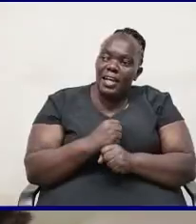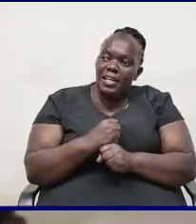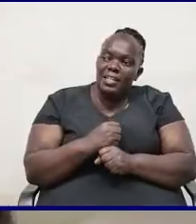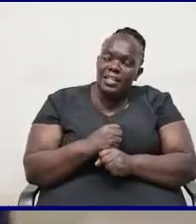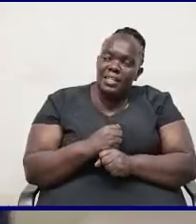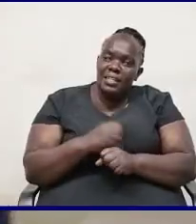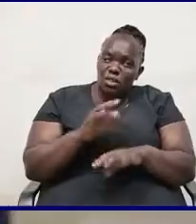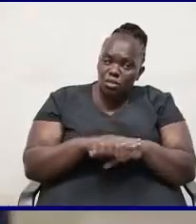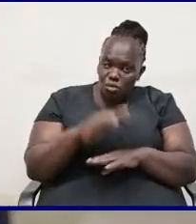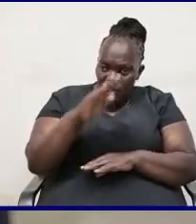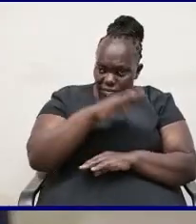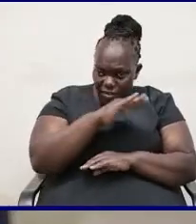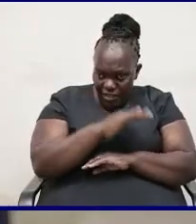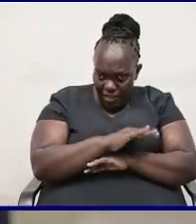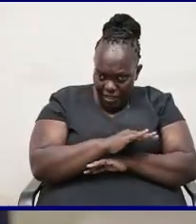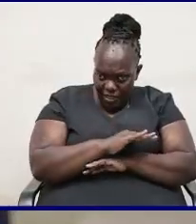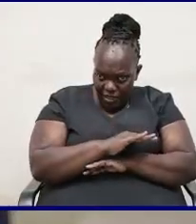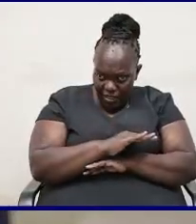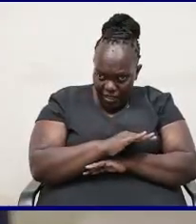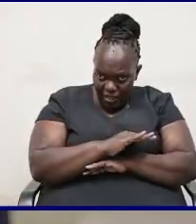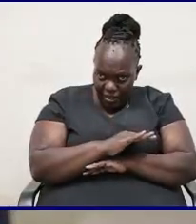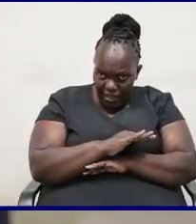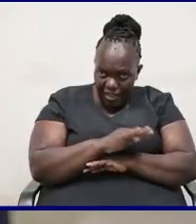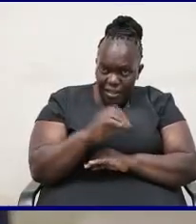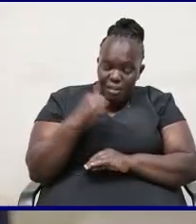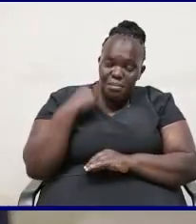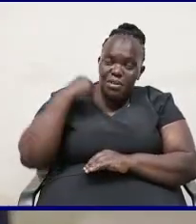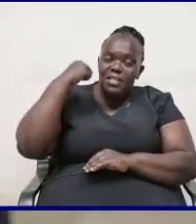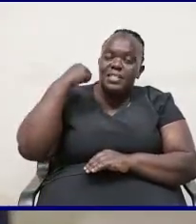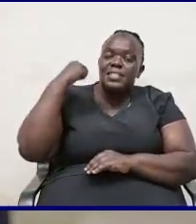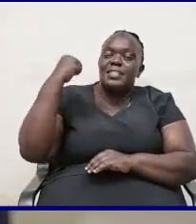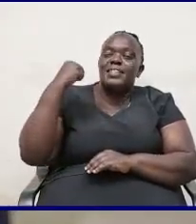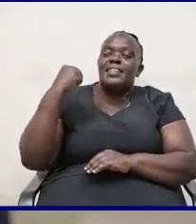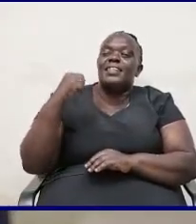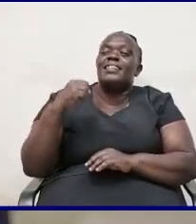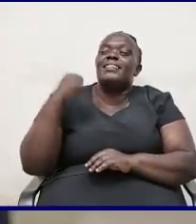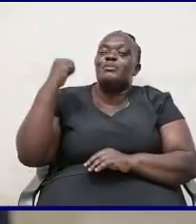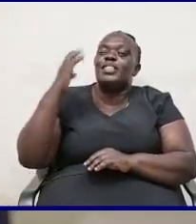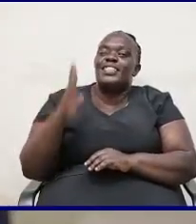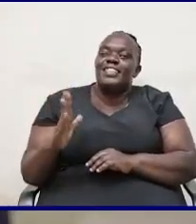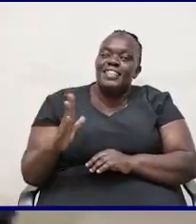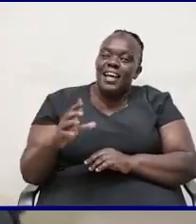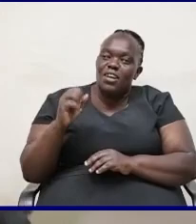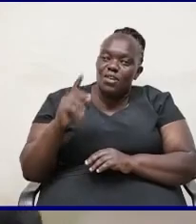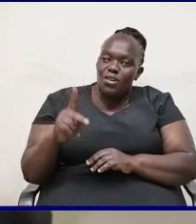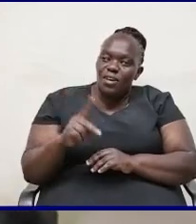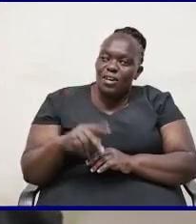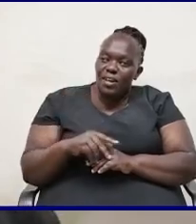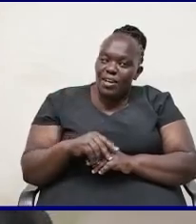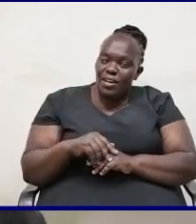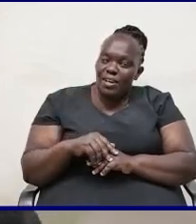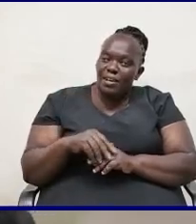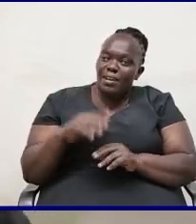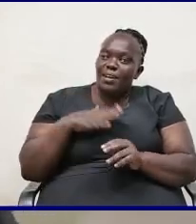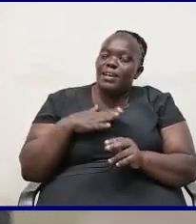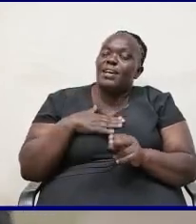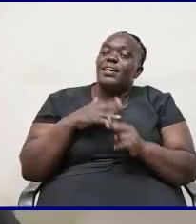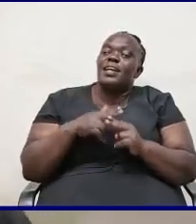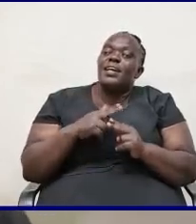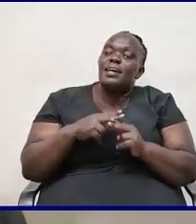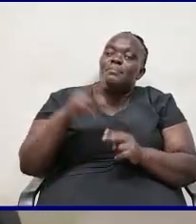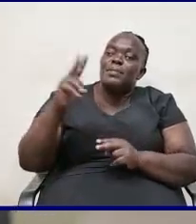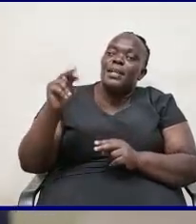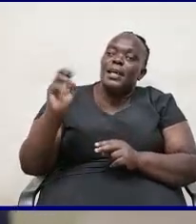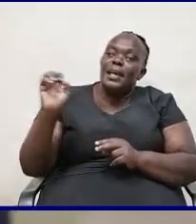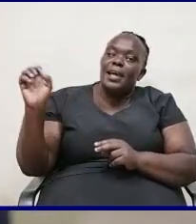yes? Yes, good evening. Good evening. By the way, I read you sounded like a politician. Okay. Yes, madam, what's your name and where do you come from? My name is